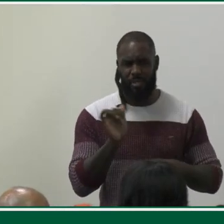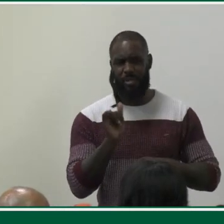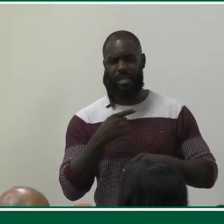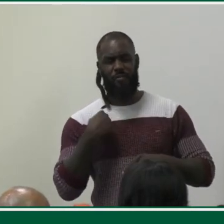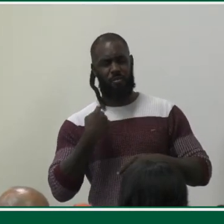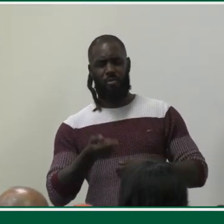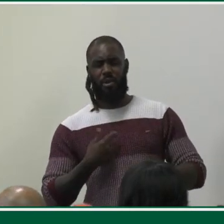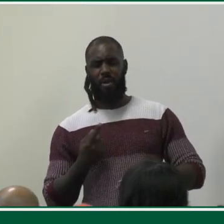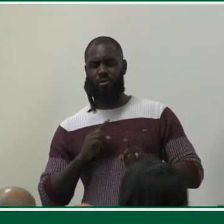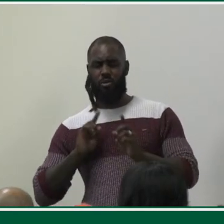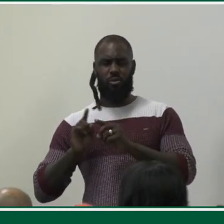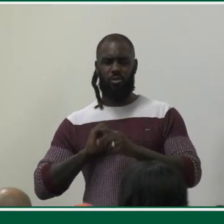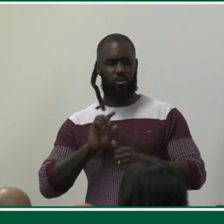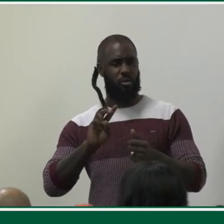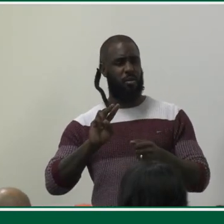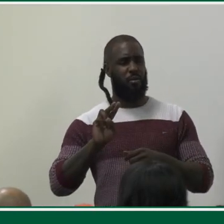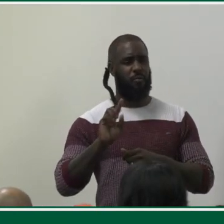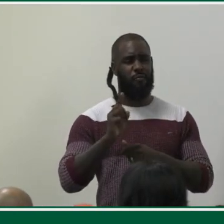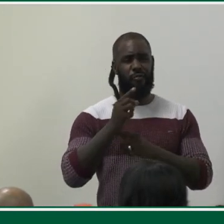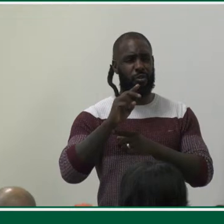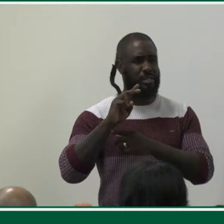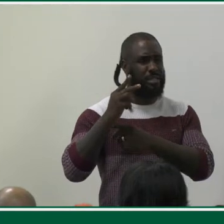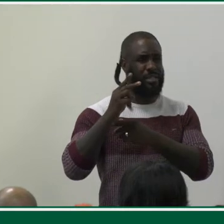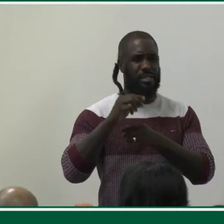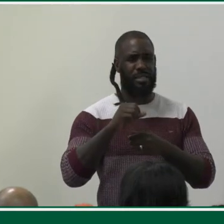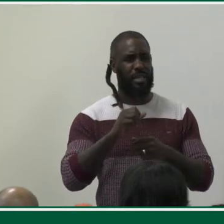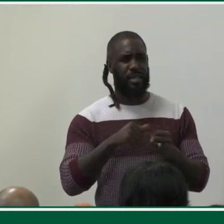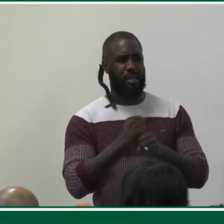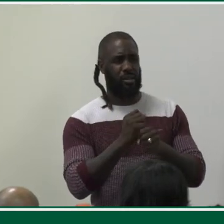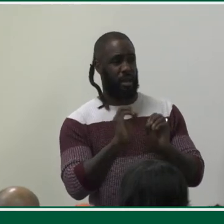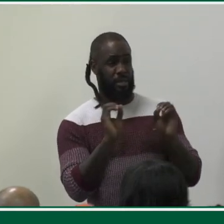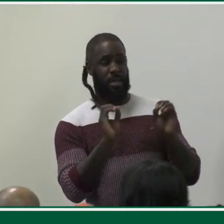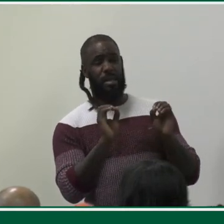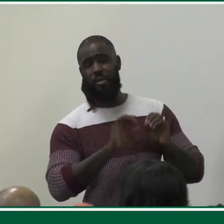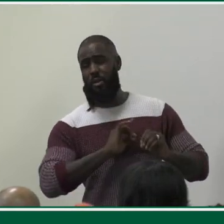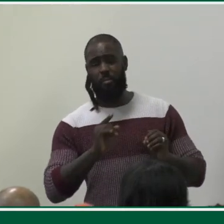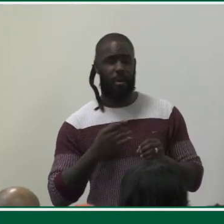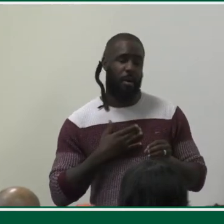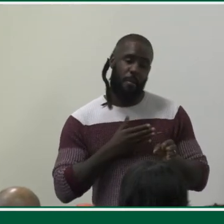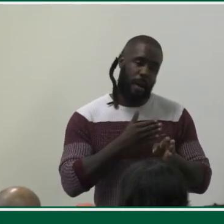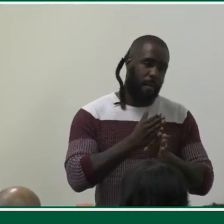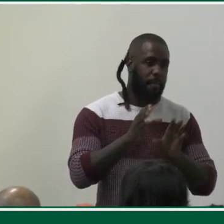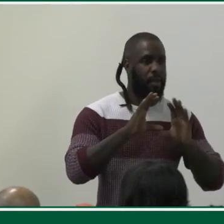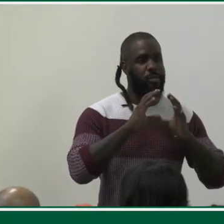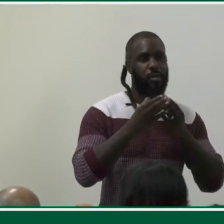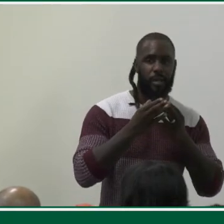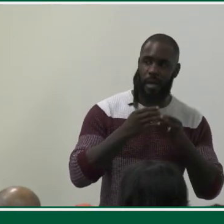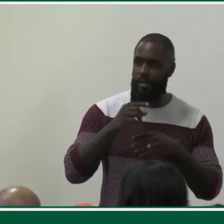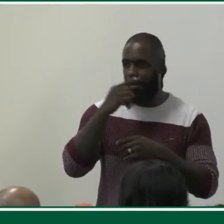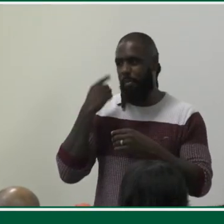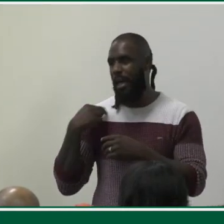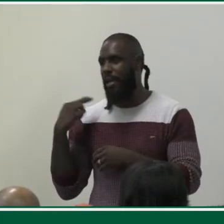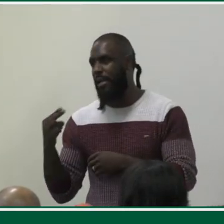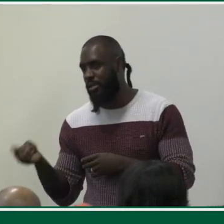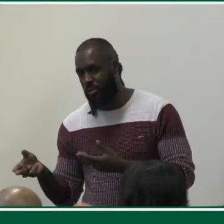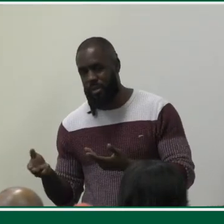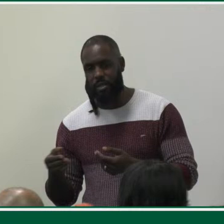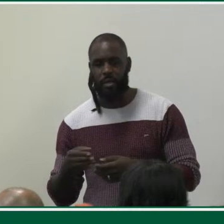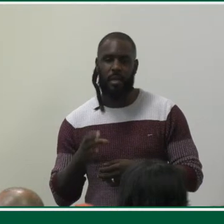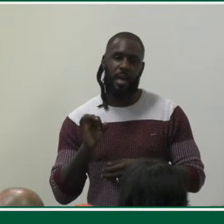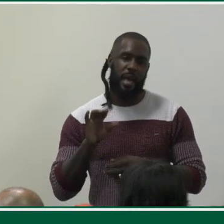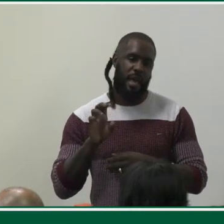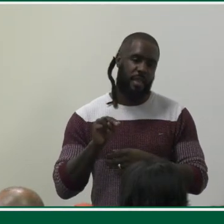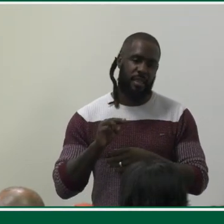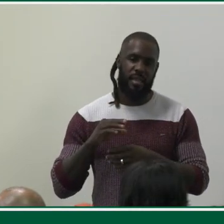of college, I did nothing but take my major classes in Black history, Black government, ethnic